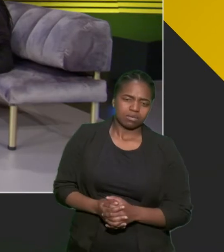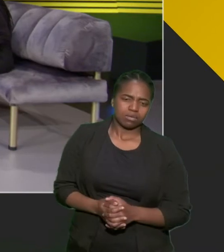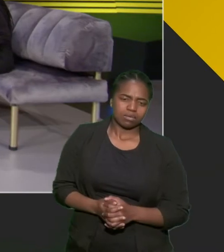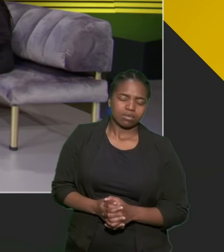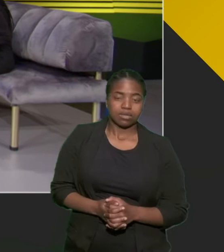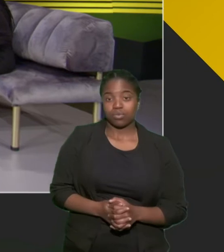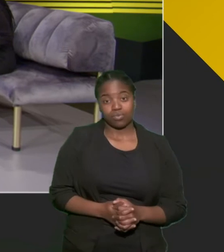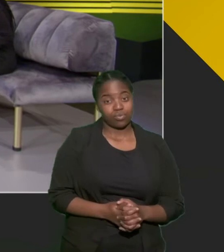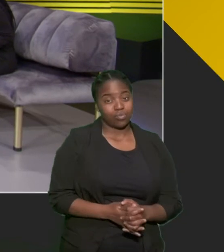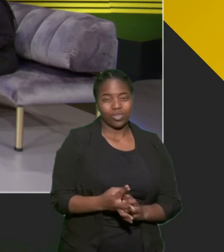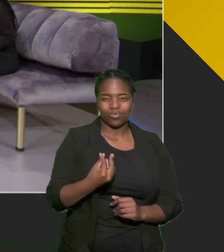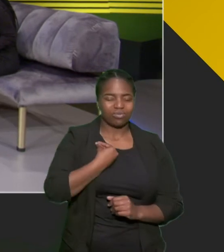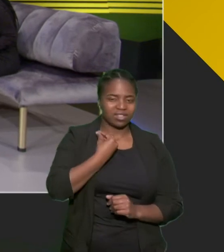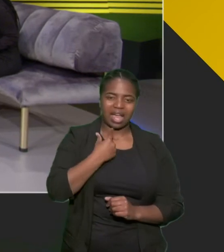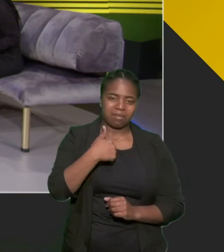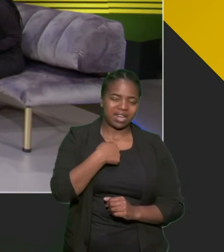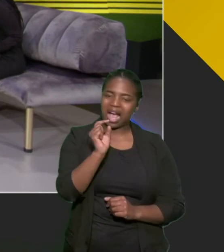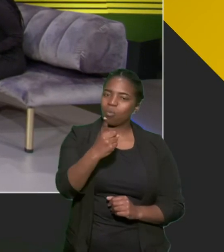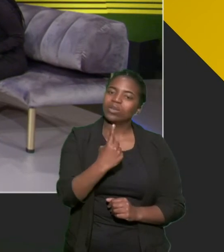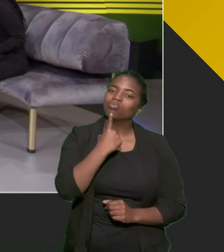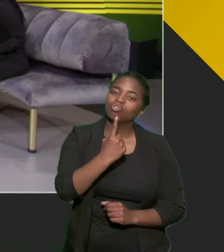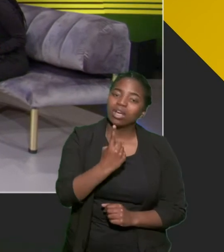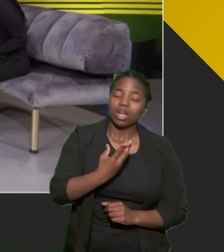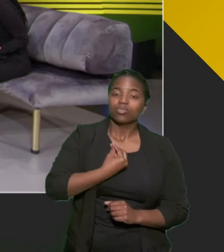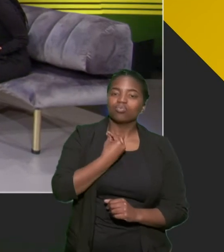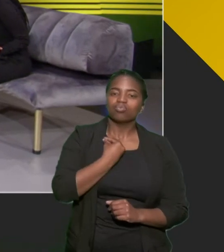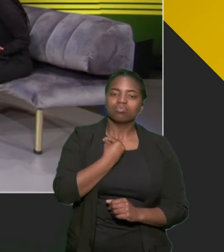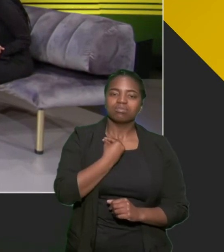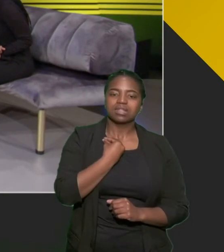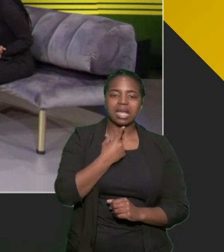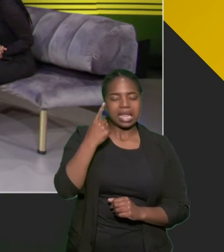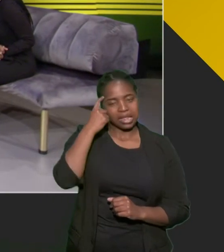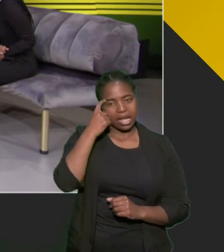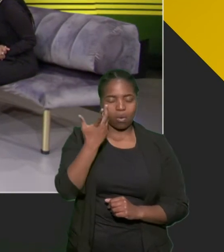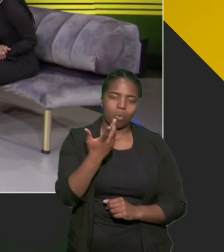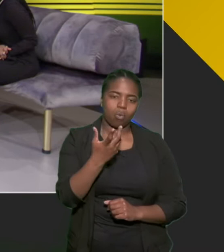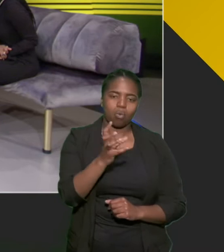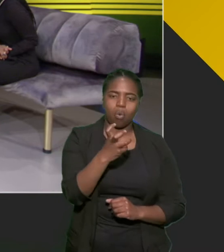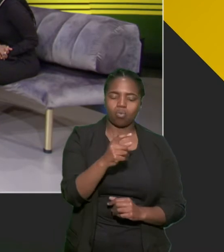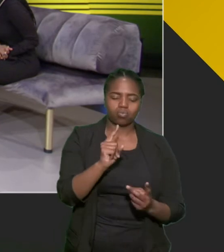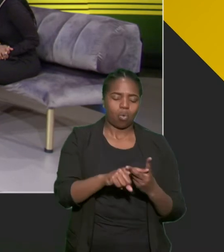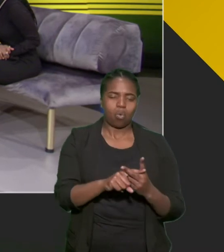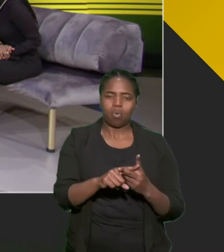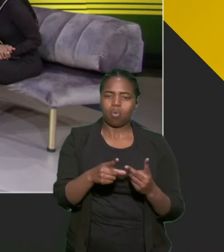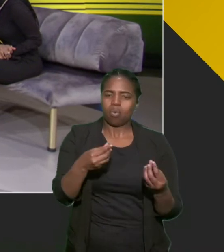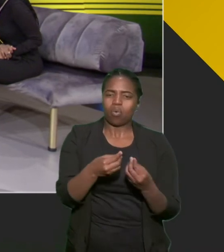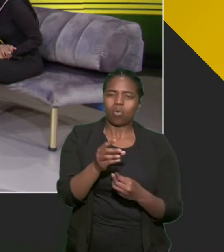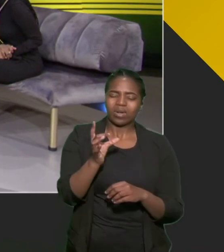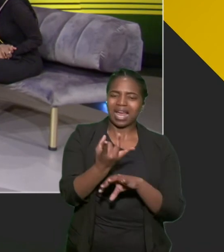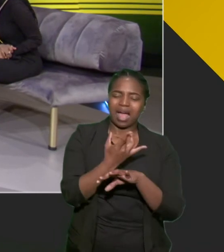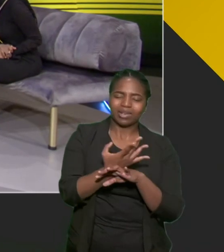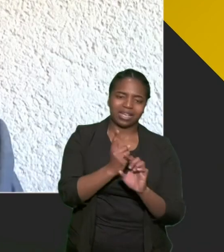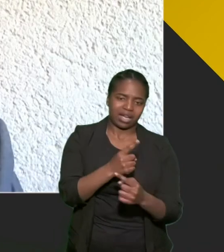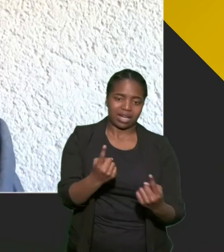Yeah, as the youth, angeke mina ngitshele youth ukuthi ibheke ama resources njenge copper noma ne gold nezinto ezifana nalezo. I youth